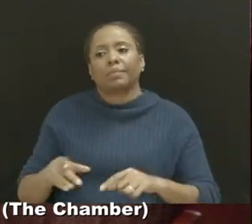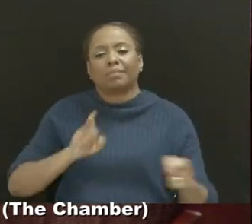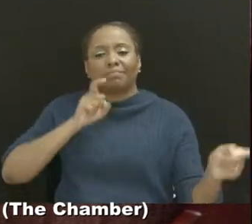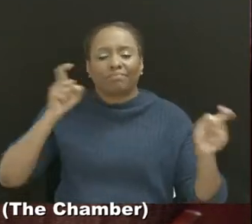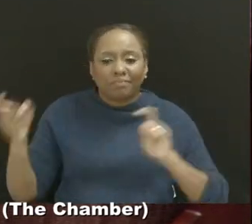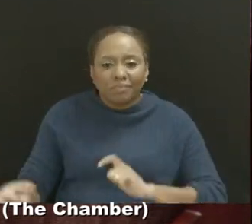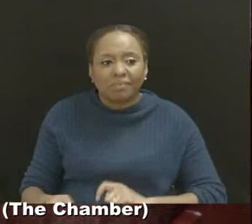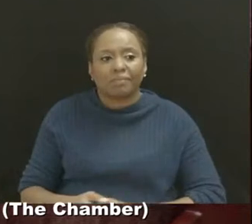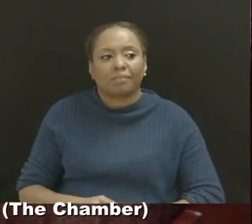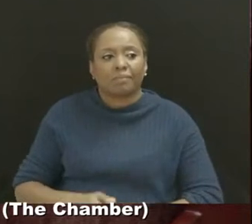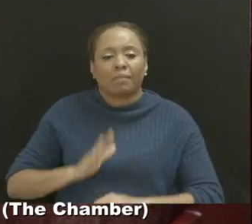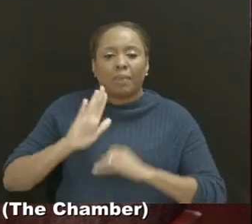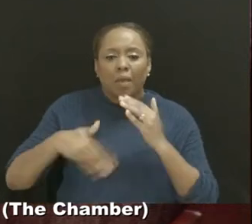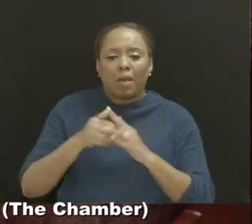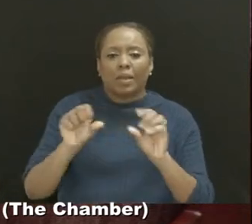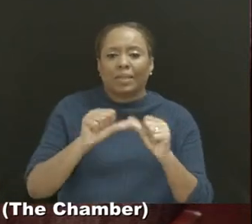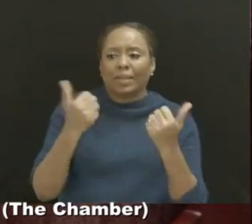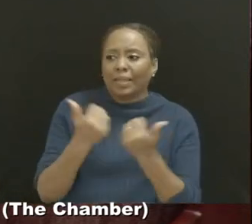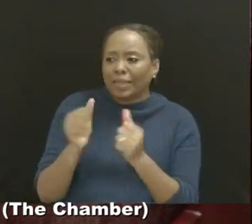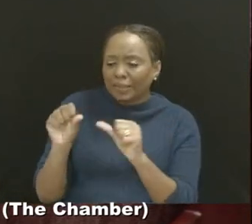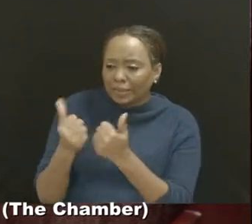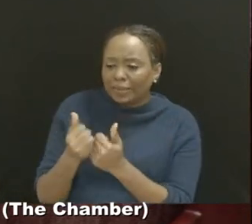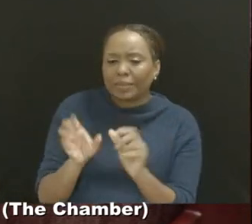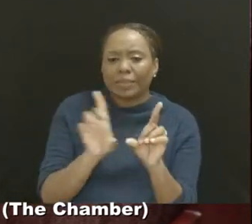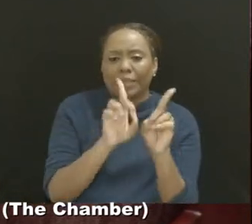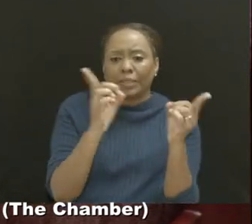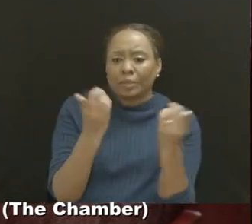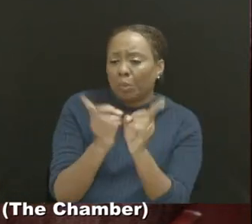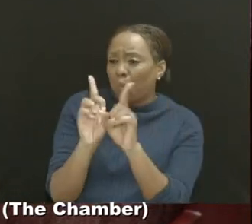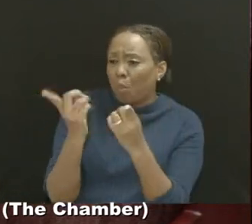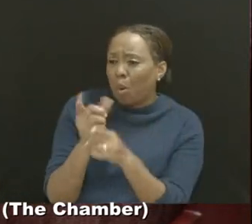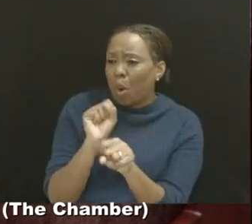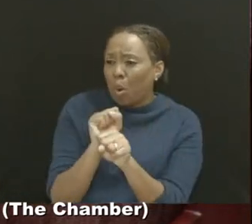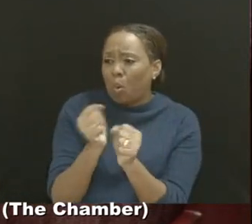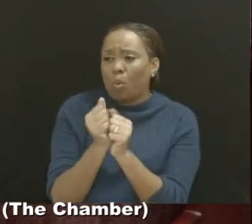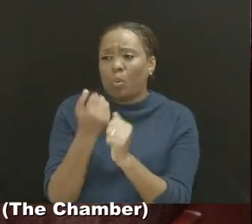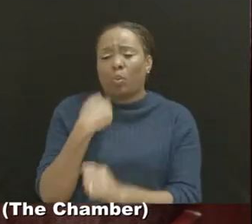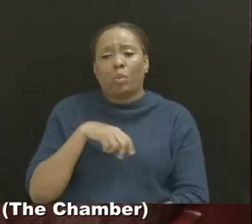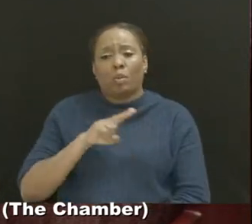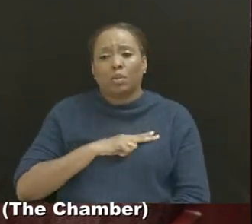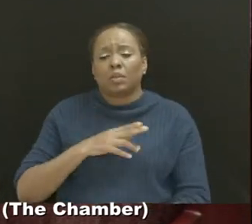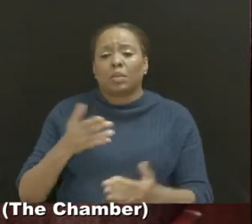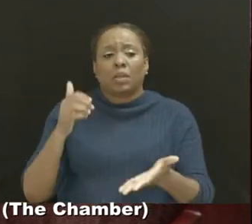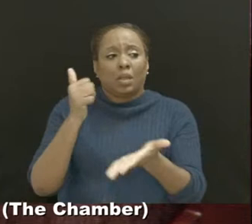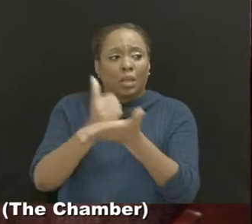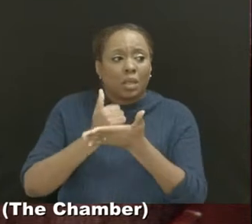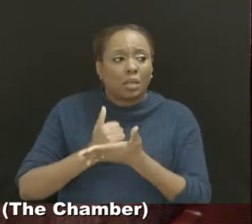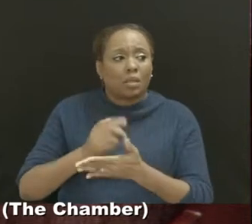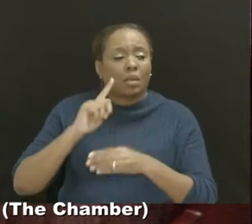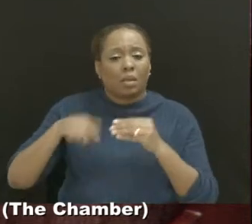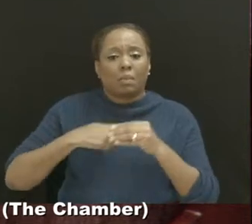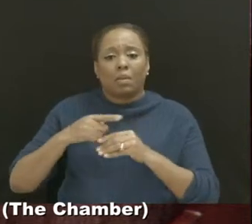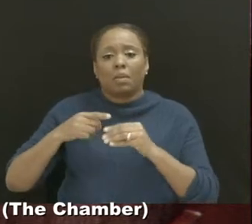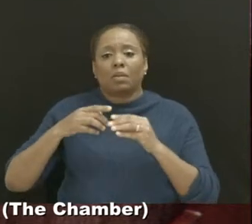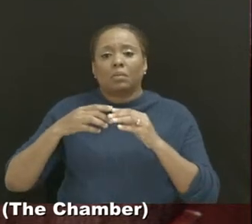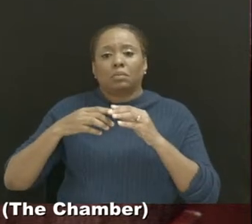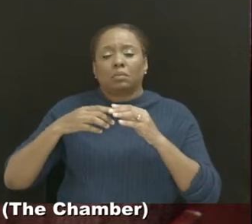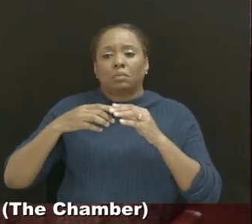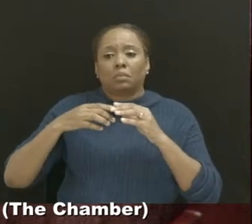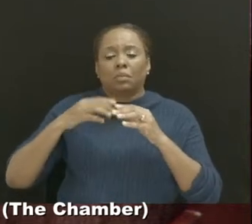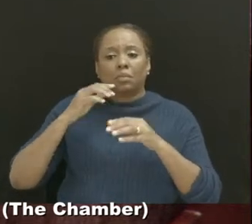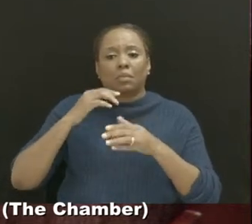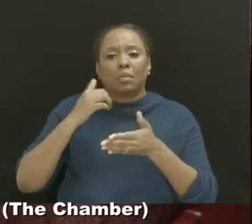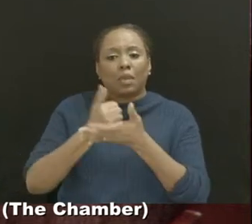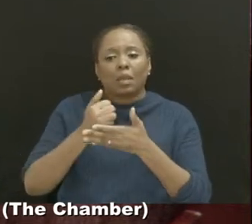the entities that work with us in disposal of our garbage and helping to build and to educate about environment was not in existence when I